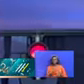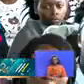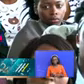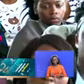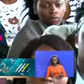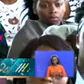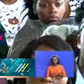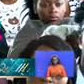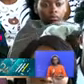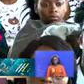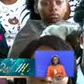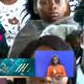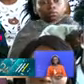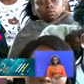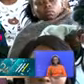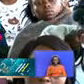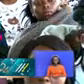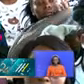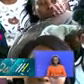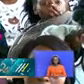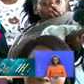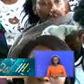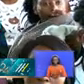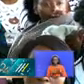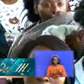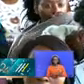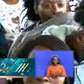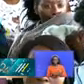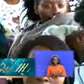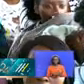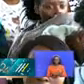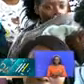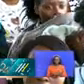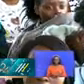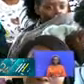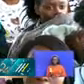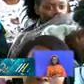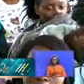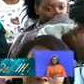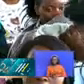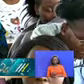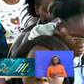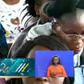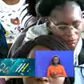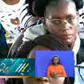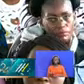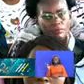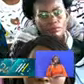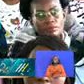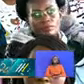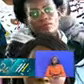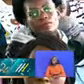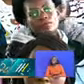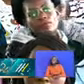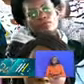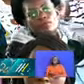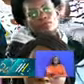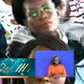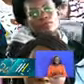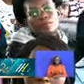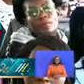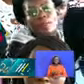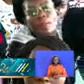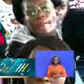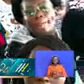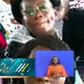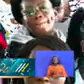church must produce a sound the day gospel music industry delayed you can see how secular